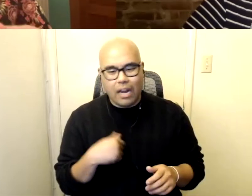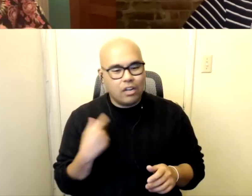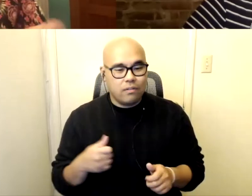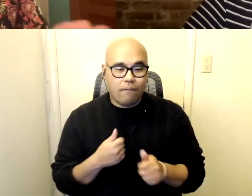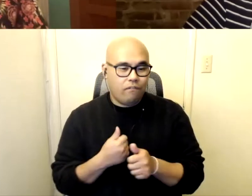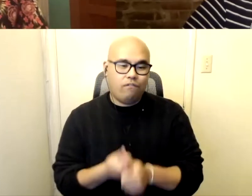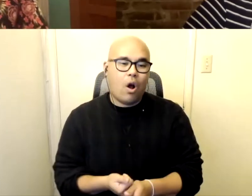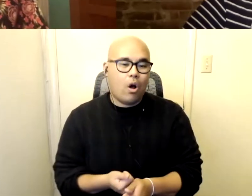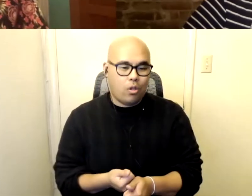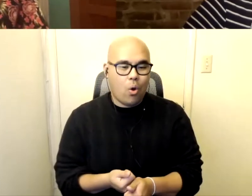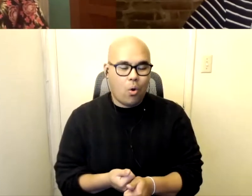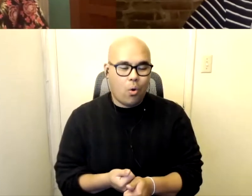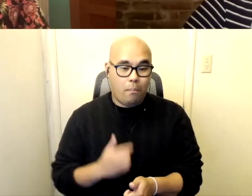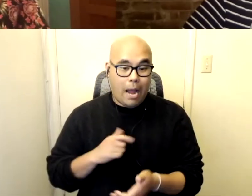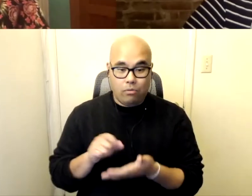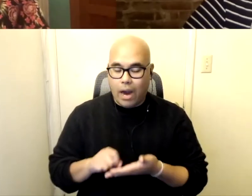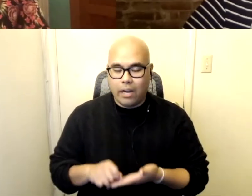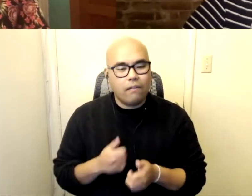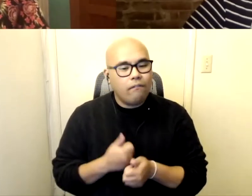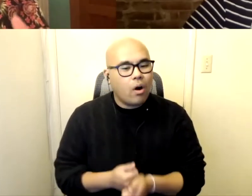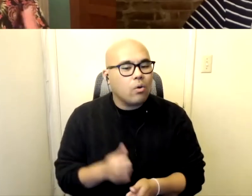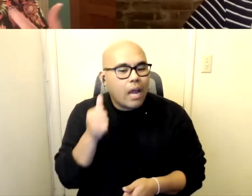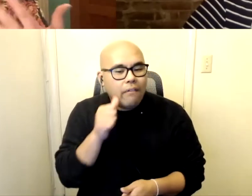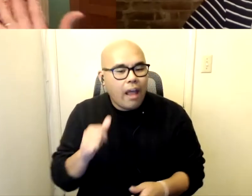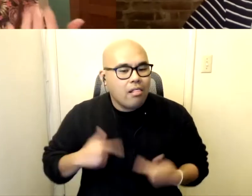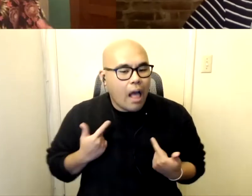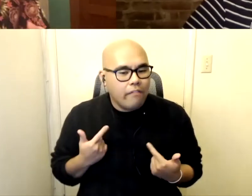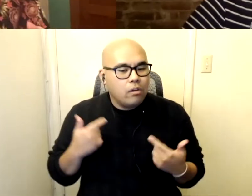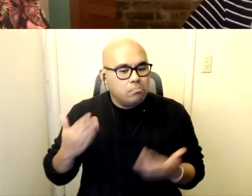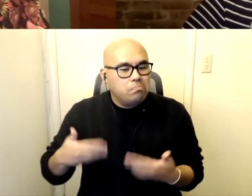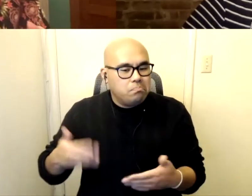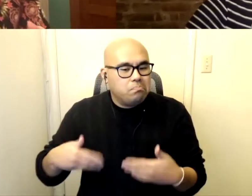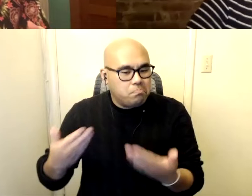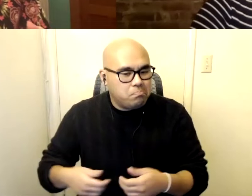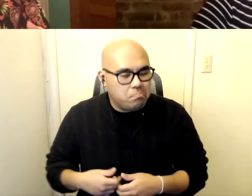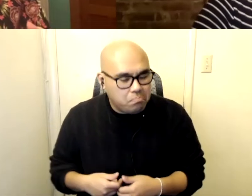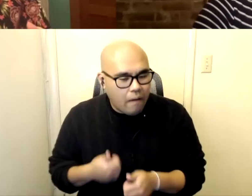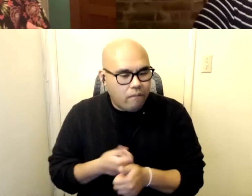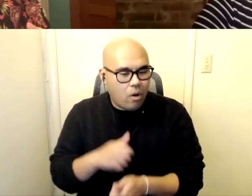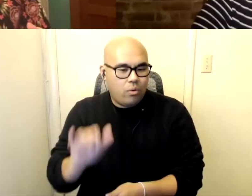life and those kinds of, um, experiences.